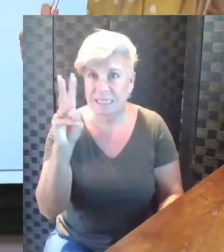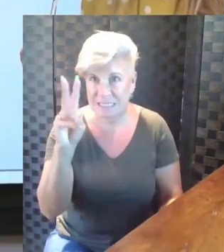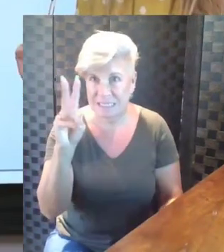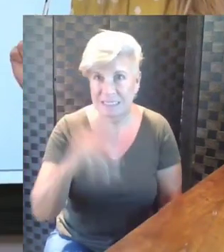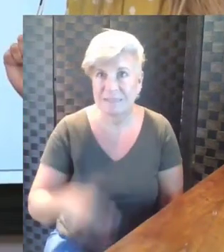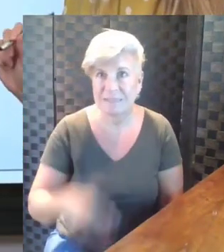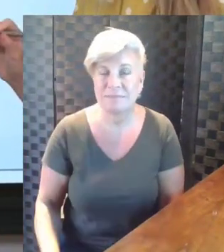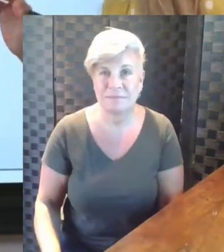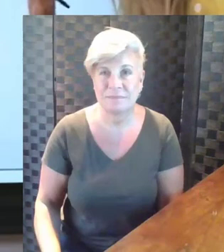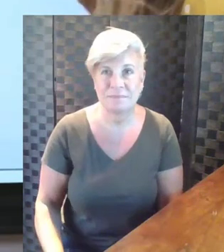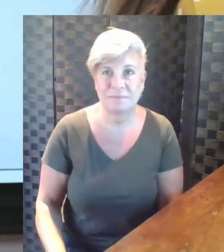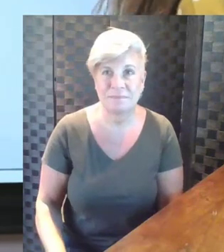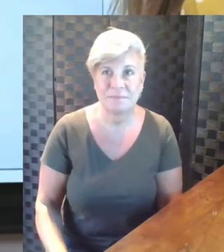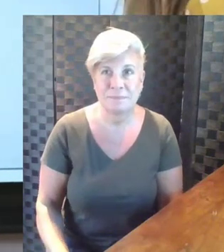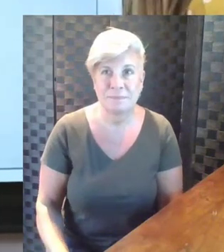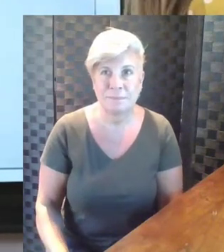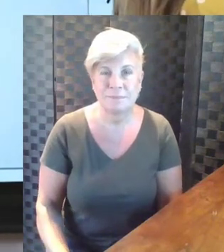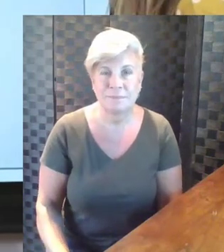is 16.